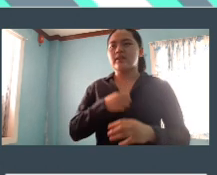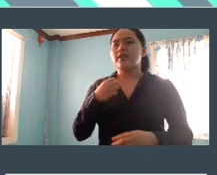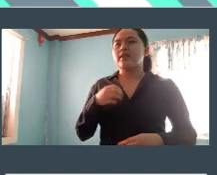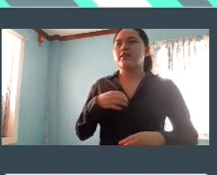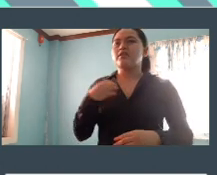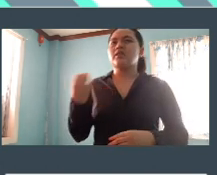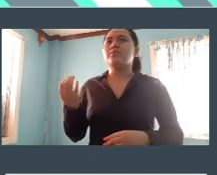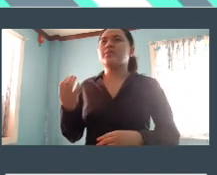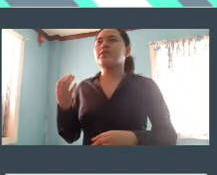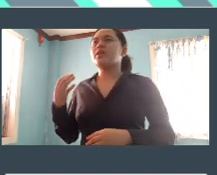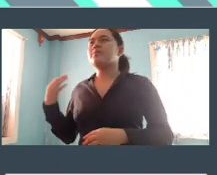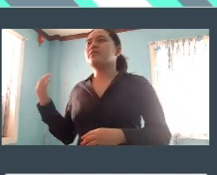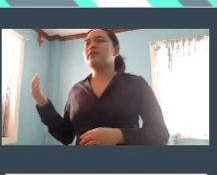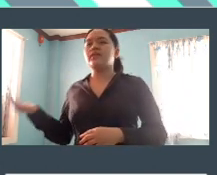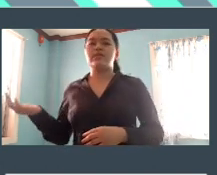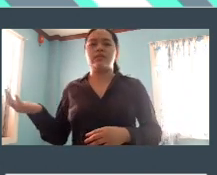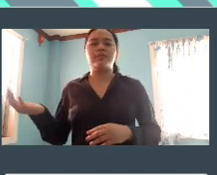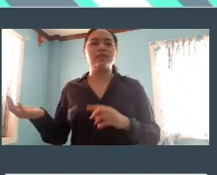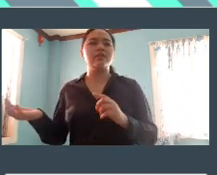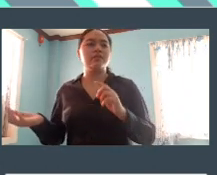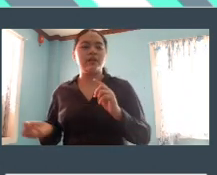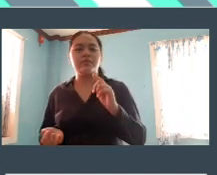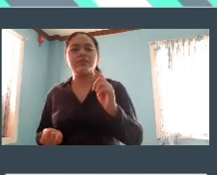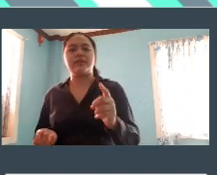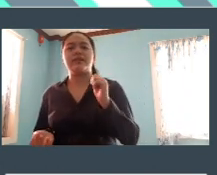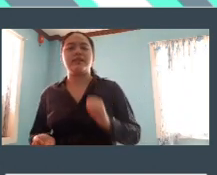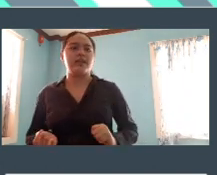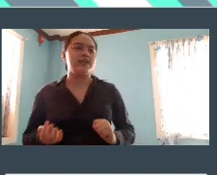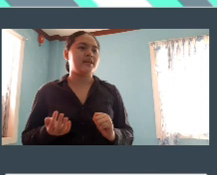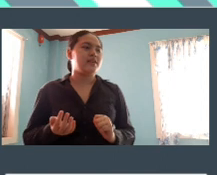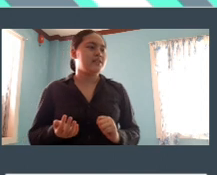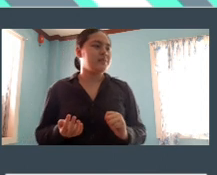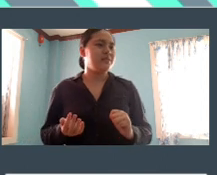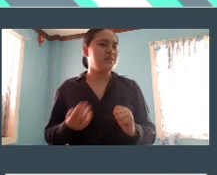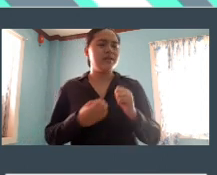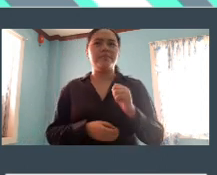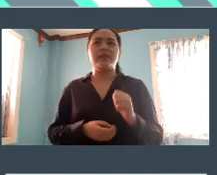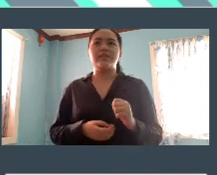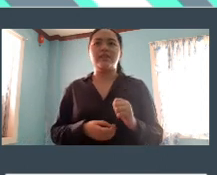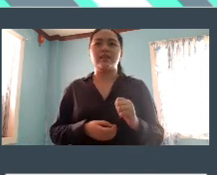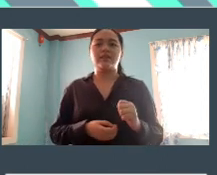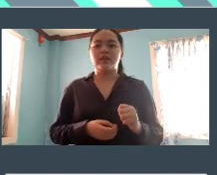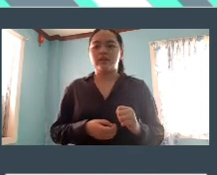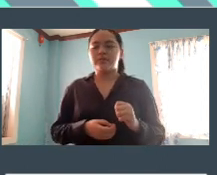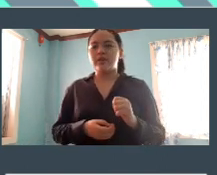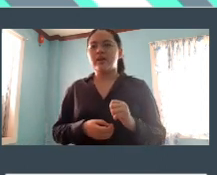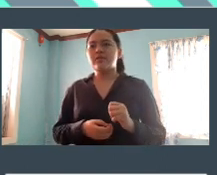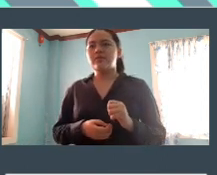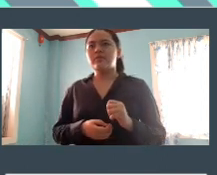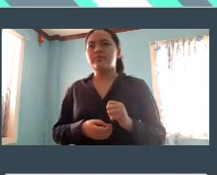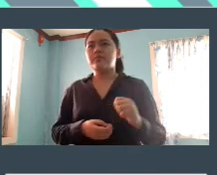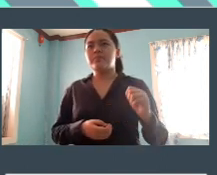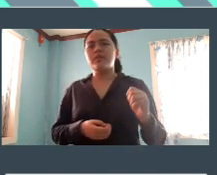they exchange for carbon dioxide when they will need it. Sometimes there are plants that